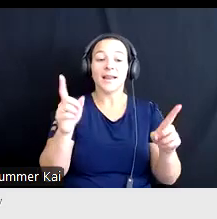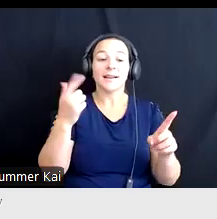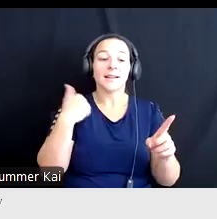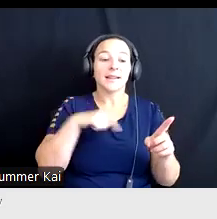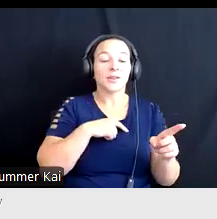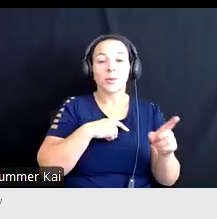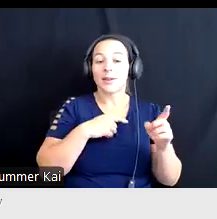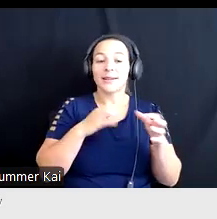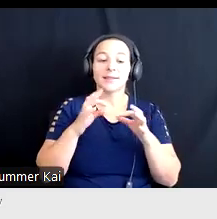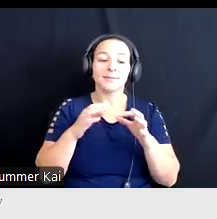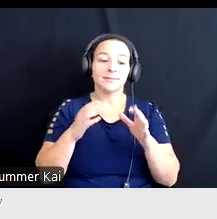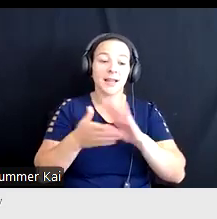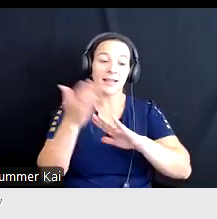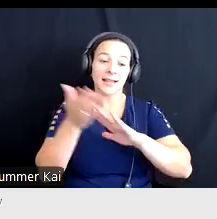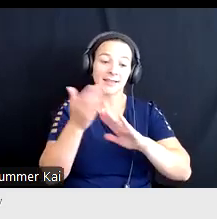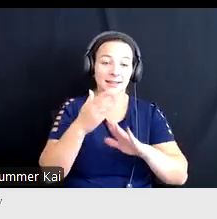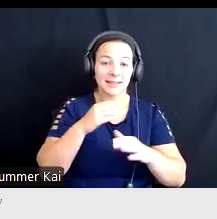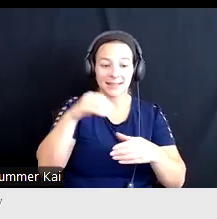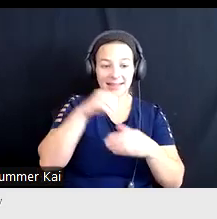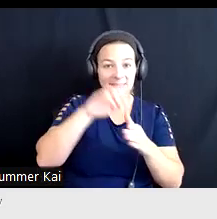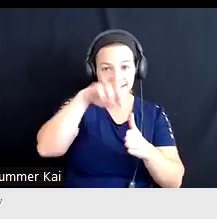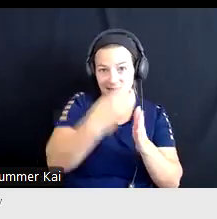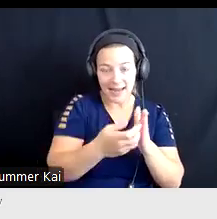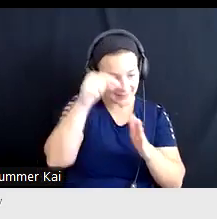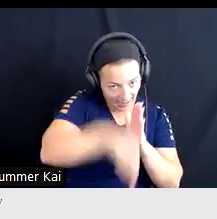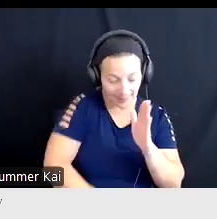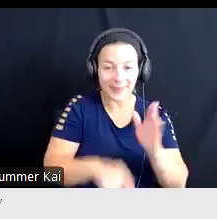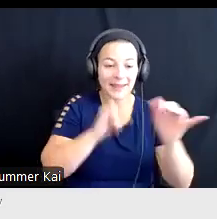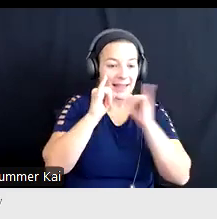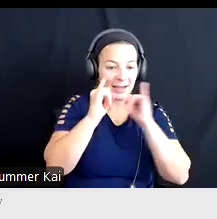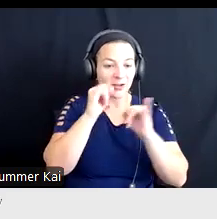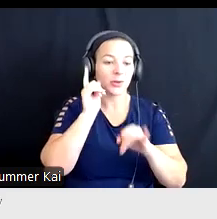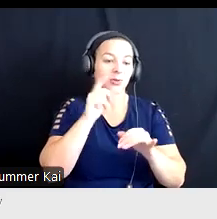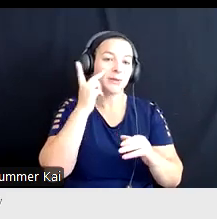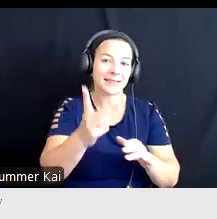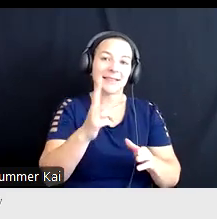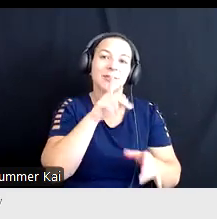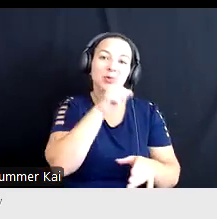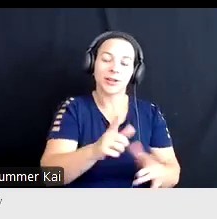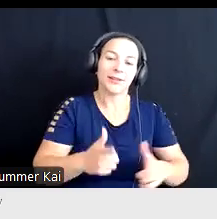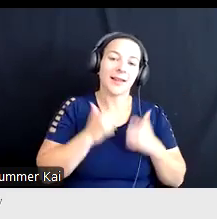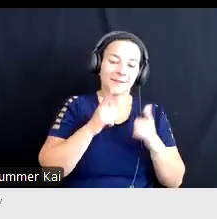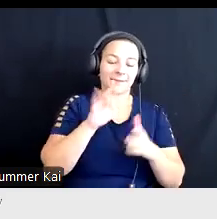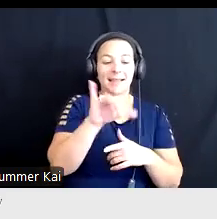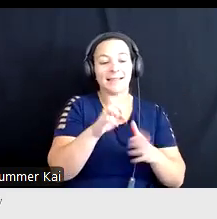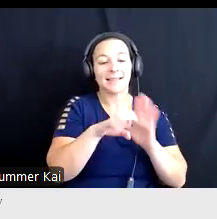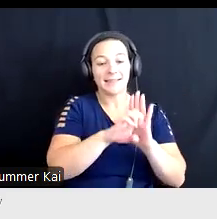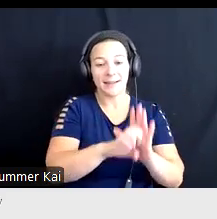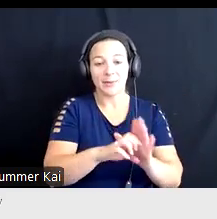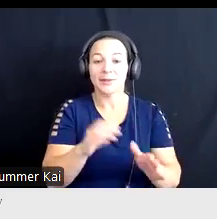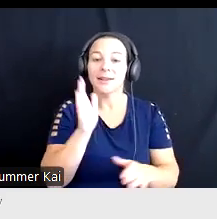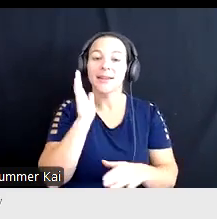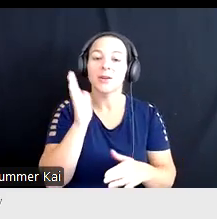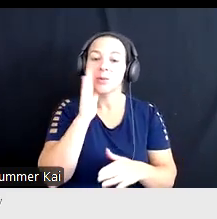conducted in-depth interviews to develop richer case examples. And this process led to two key deliverables that we are excited to share